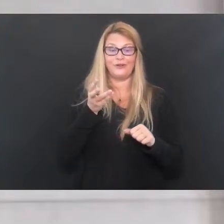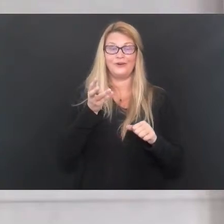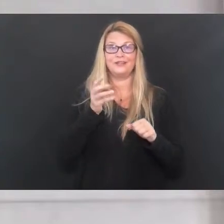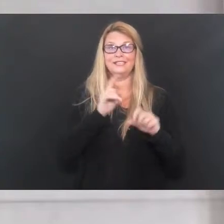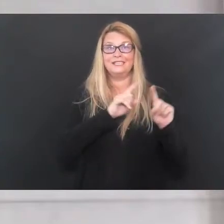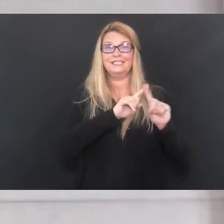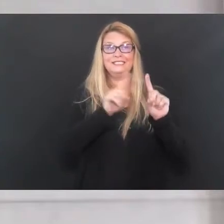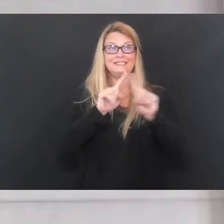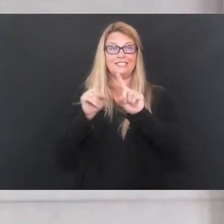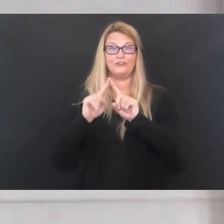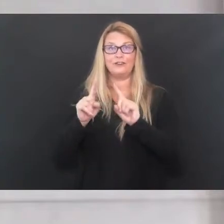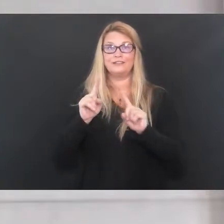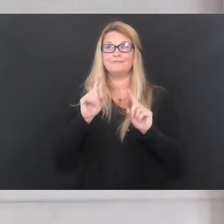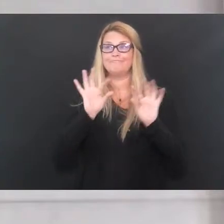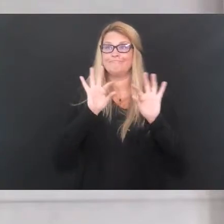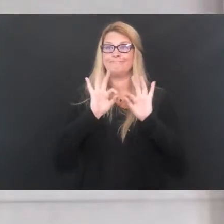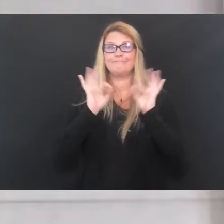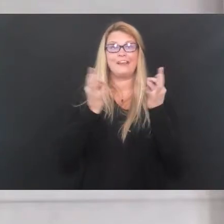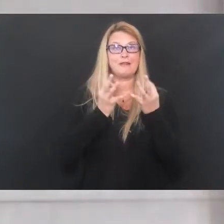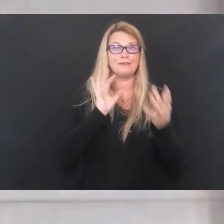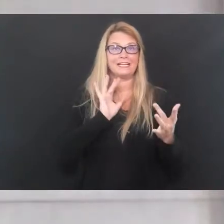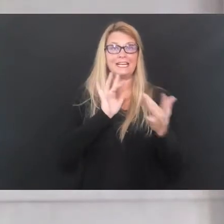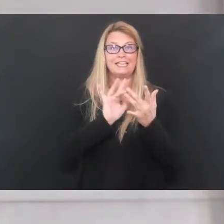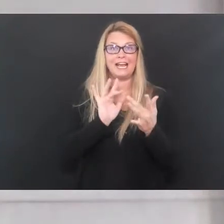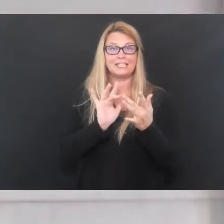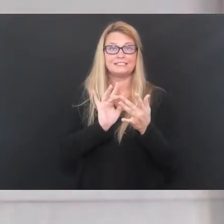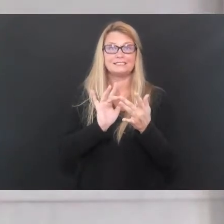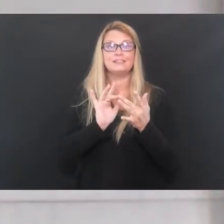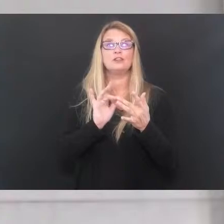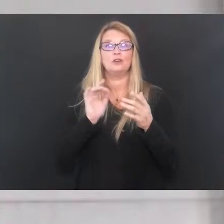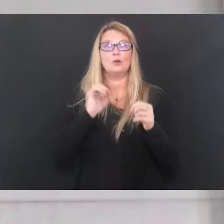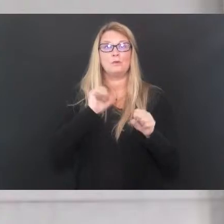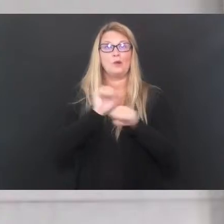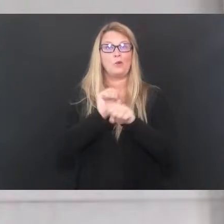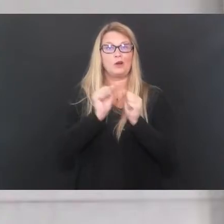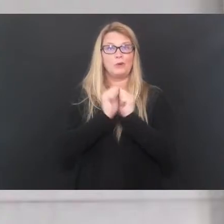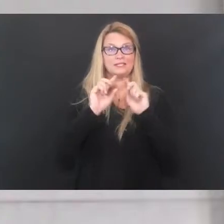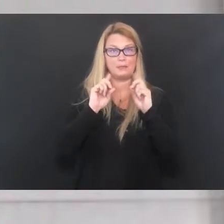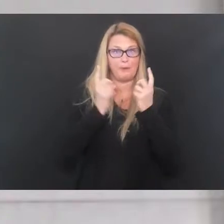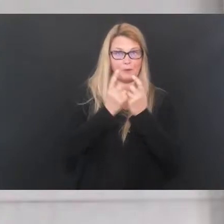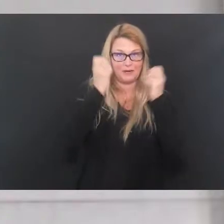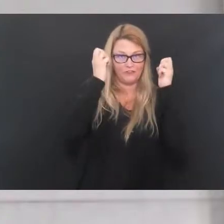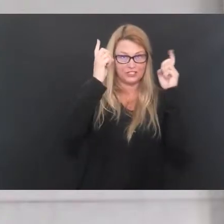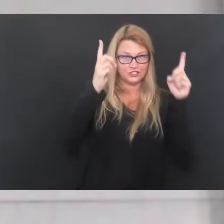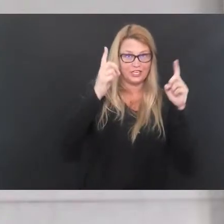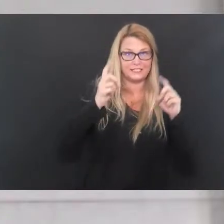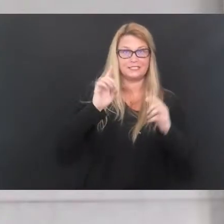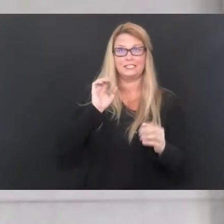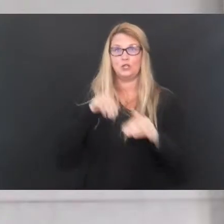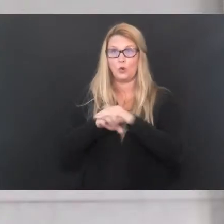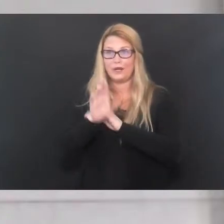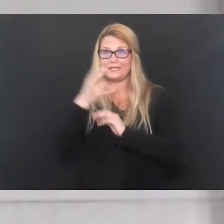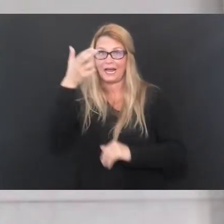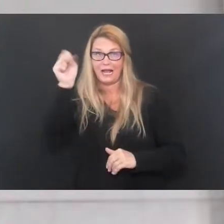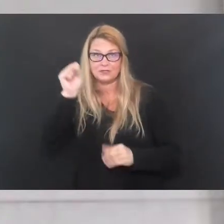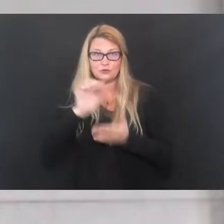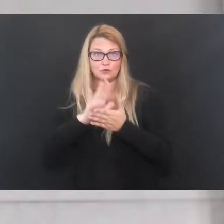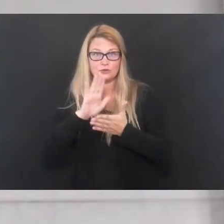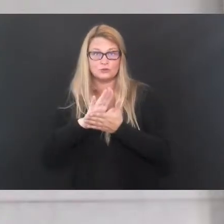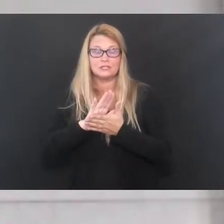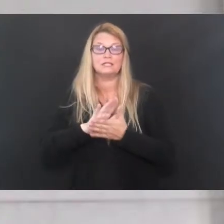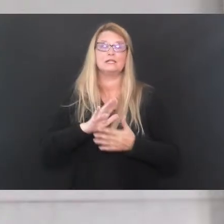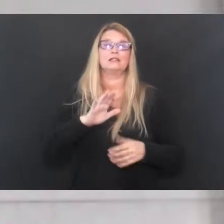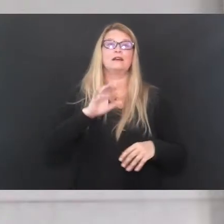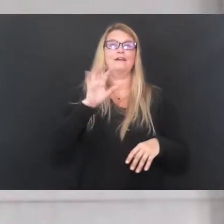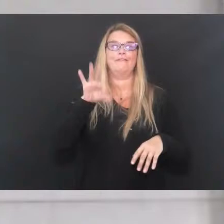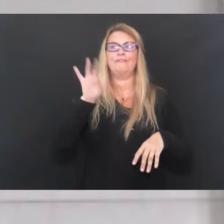the 16 and older age groups right now. So we've been working really hard with the Department of Education to get to high school kids and their families to get 16